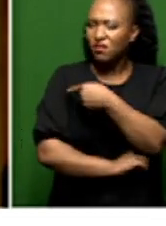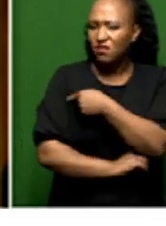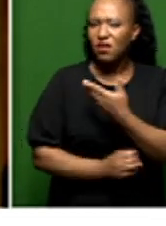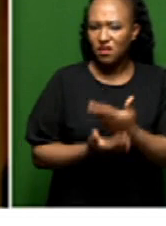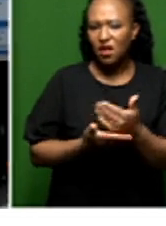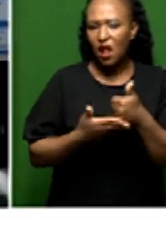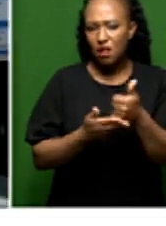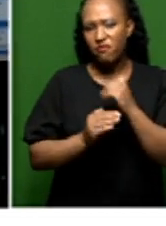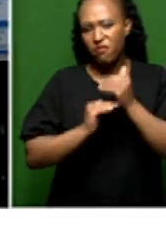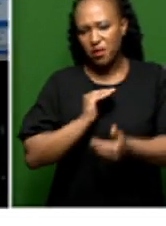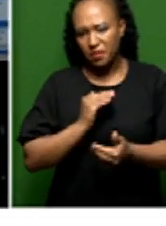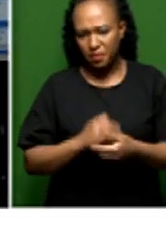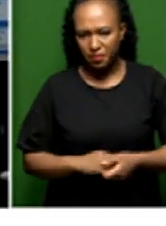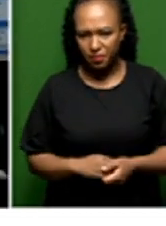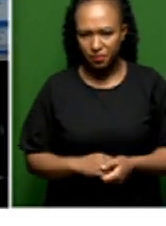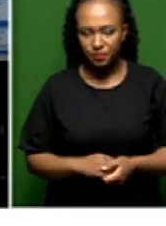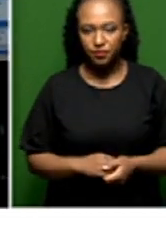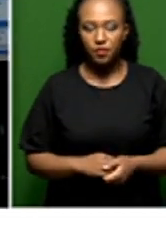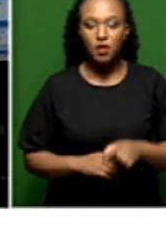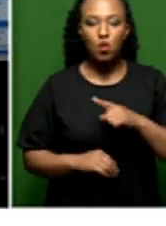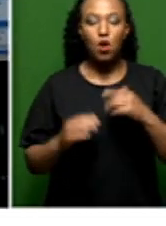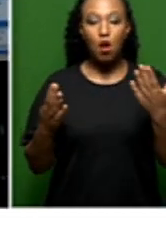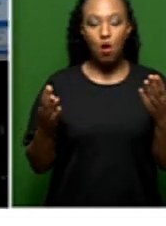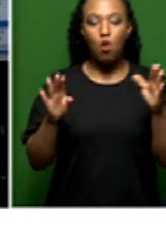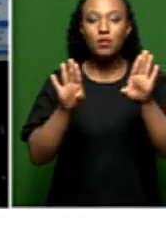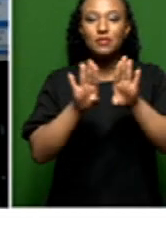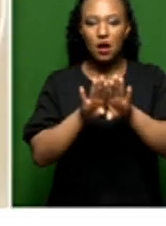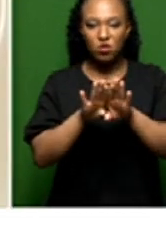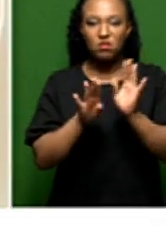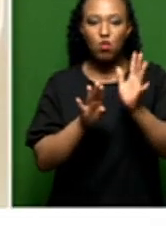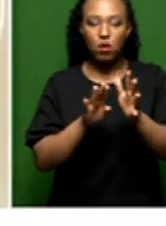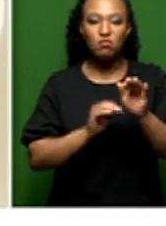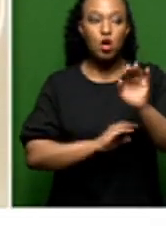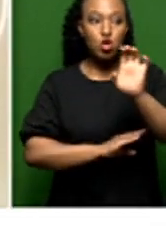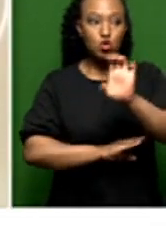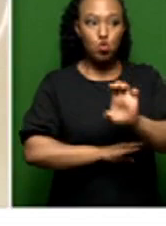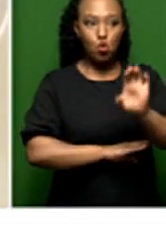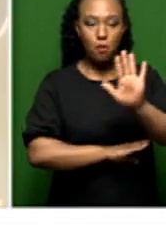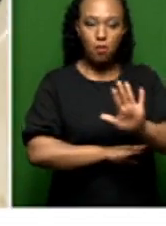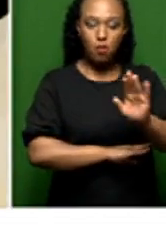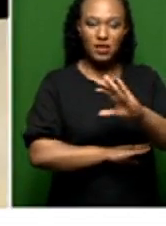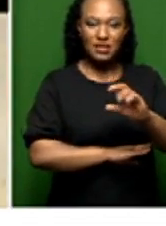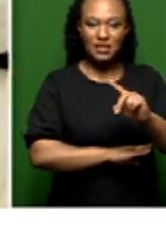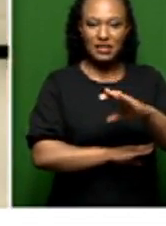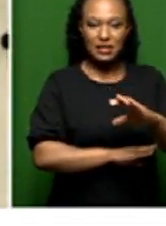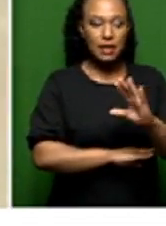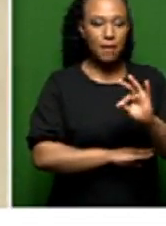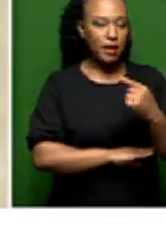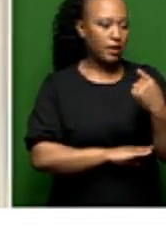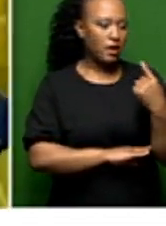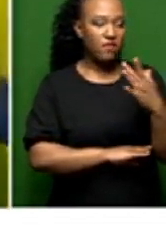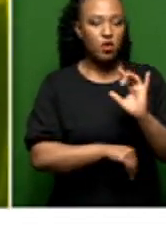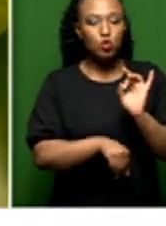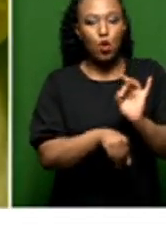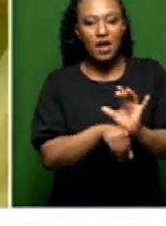incredible protection. With lockdowns again taking root in parts of Europe, the CDC on Monday advised against travel